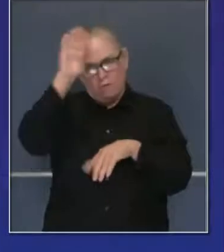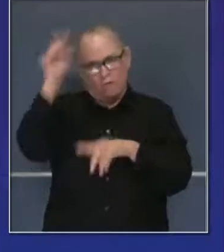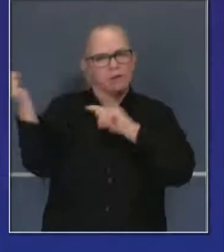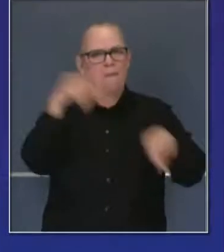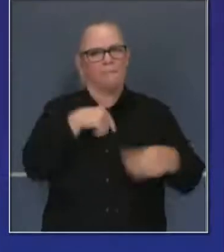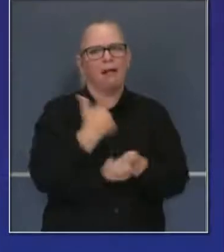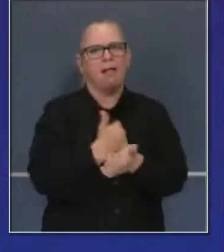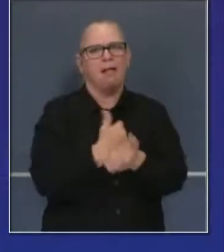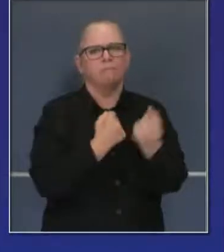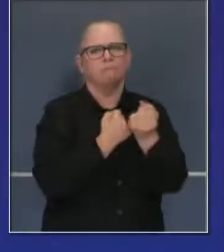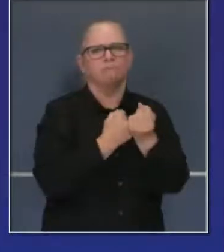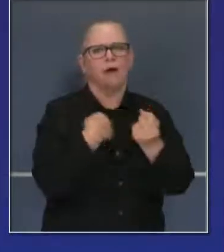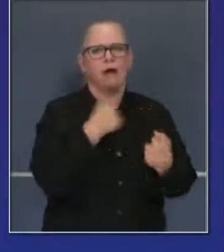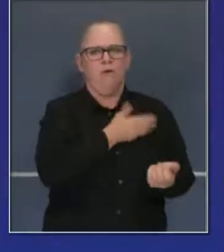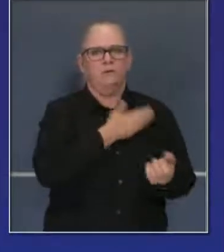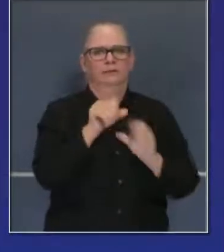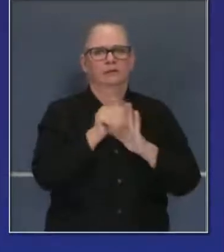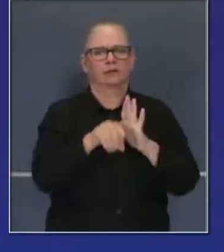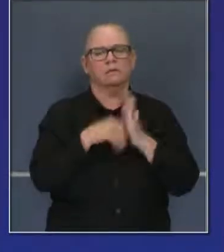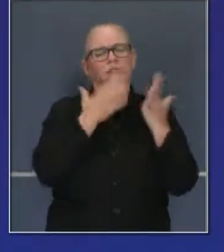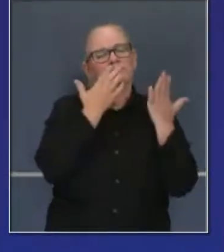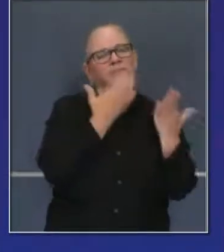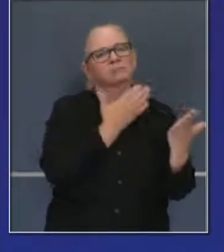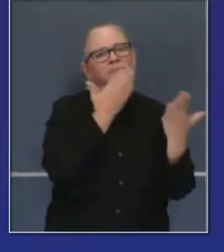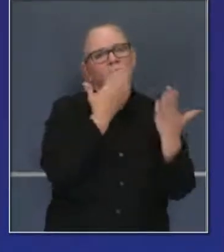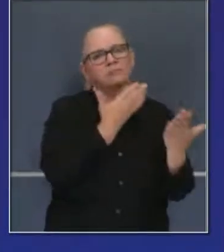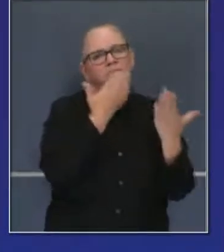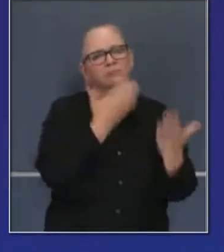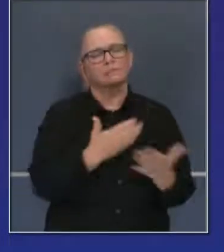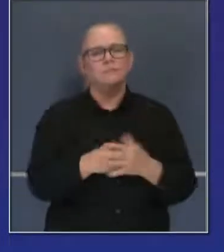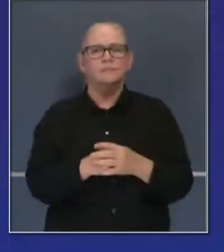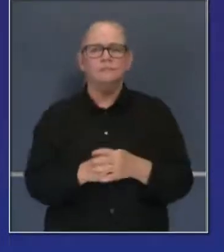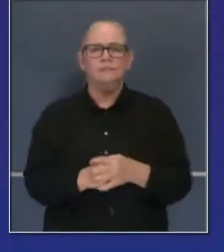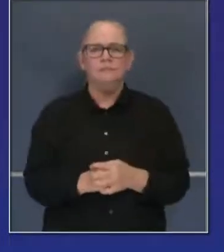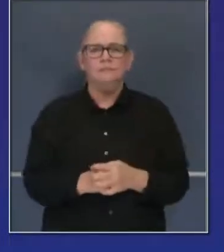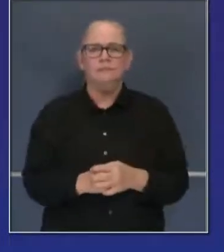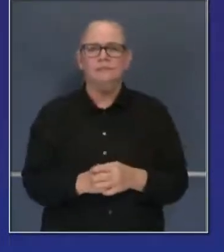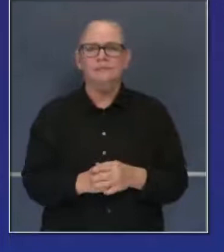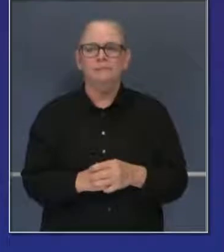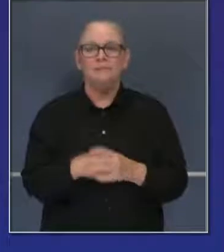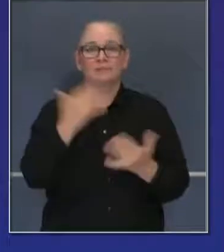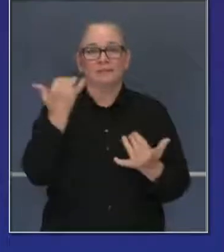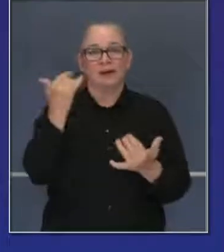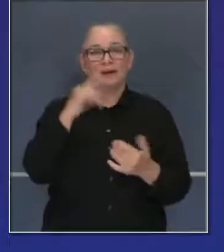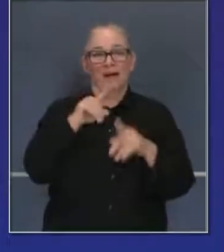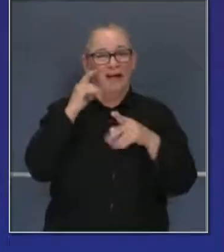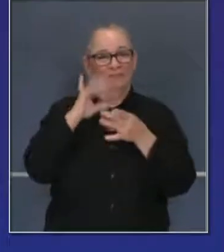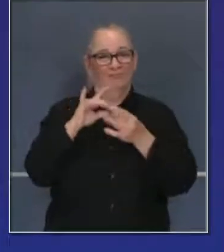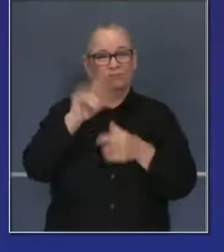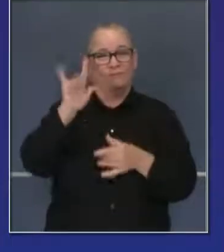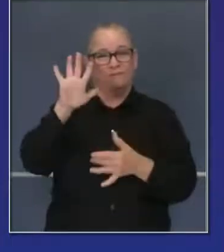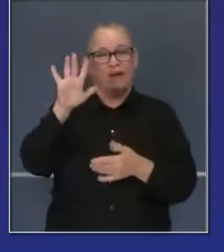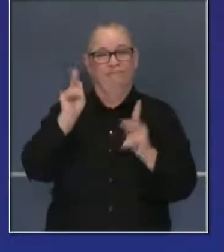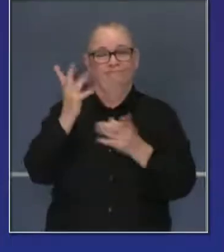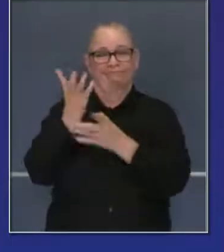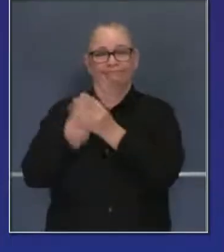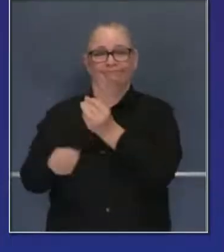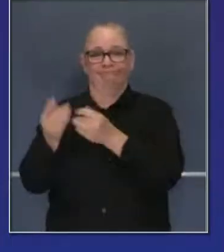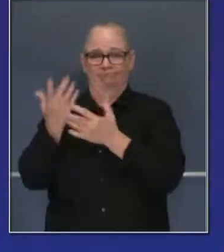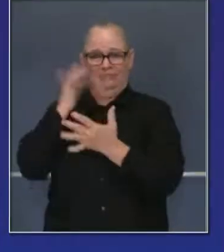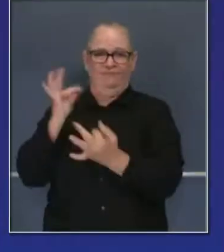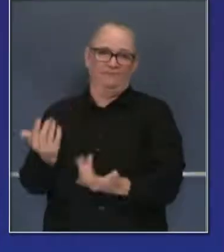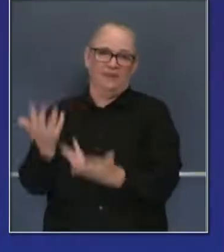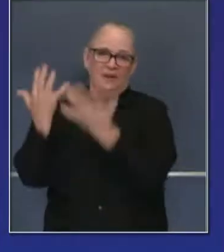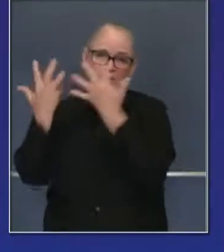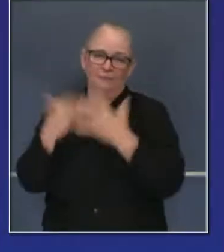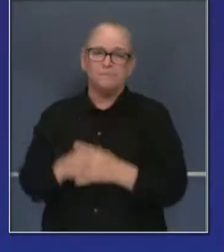our efforts, in addition to all of those other states. Again, 25 fatalities to date, and what we know